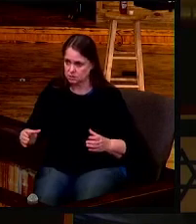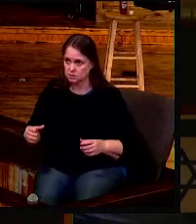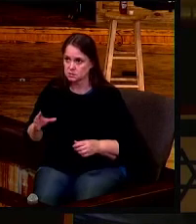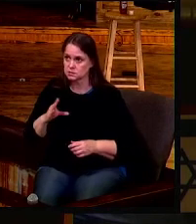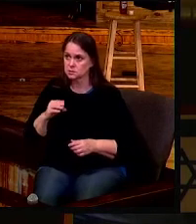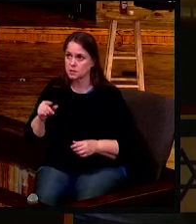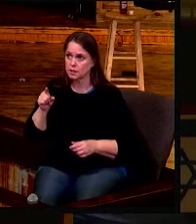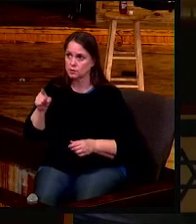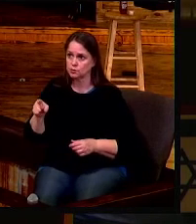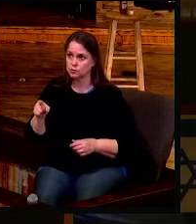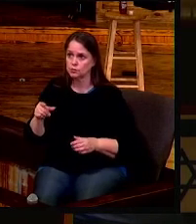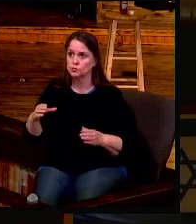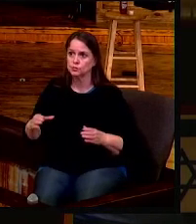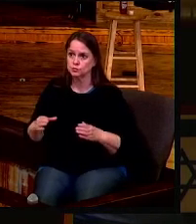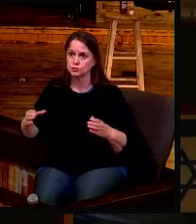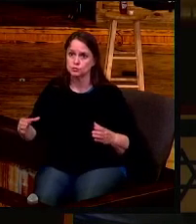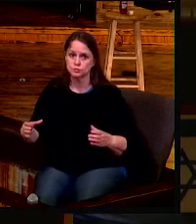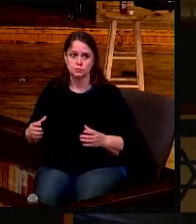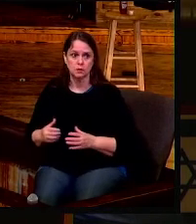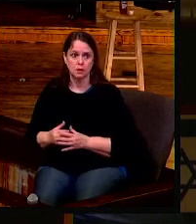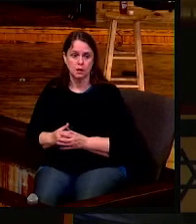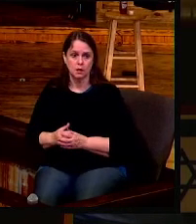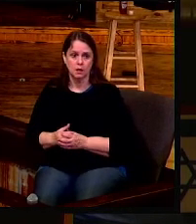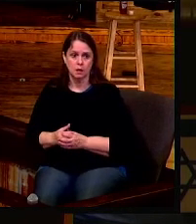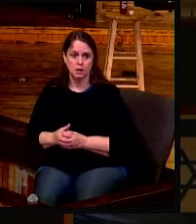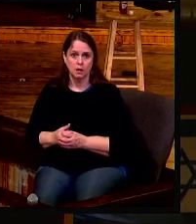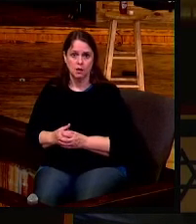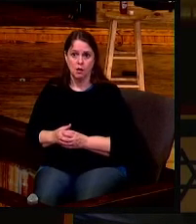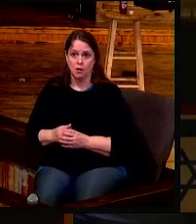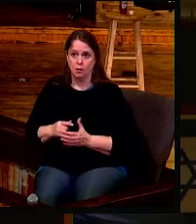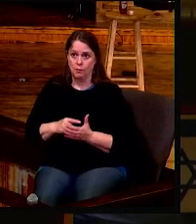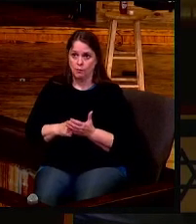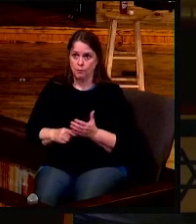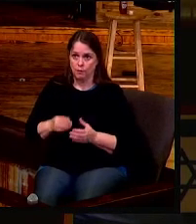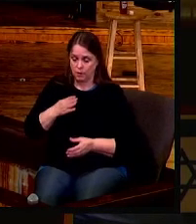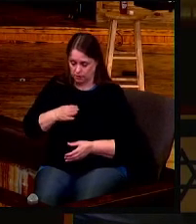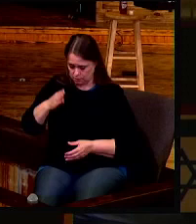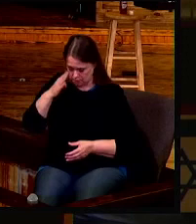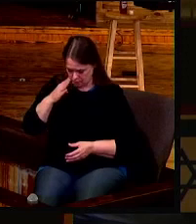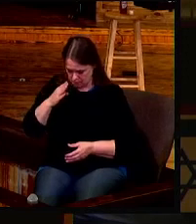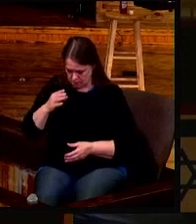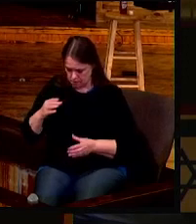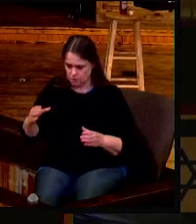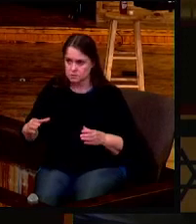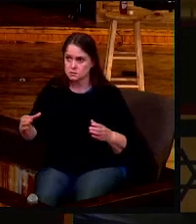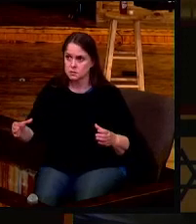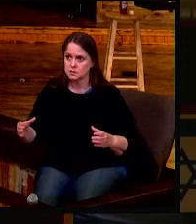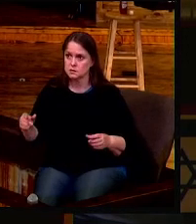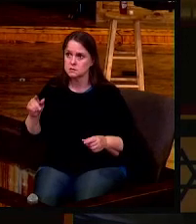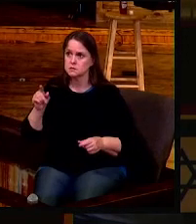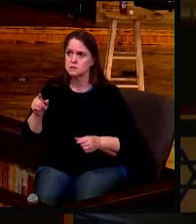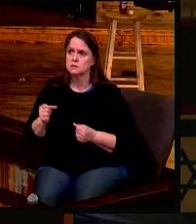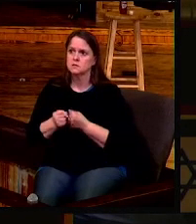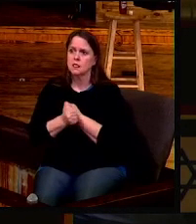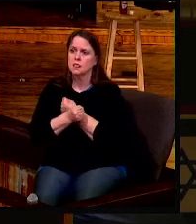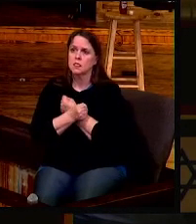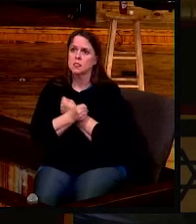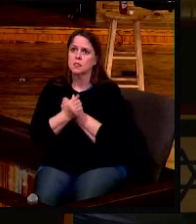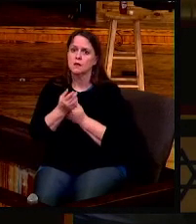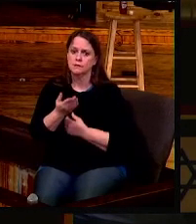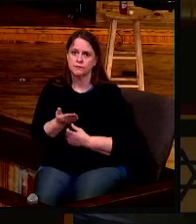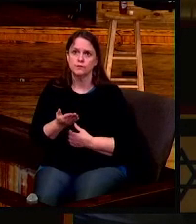learn proper behavior from their parents. Mostly what God does is love you. Keep company with him and learn a life of